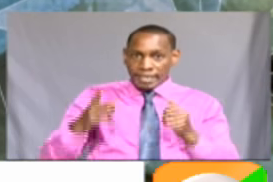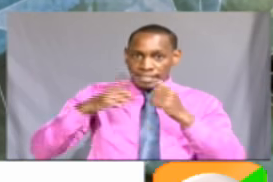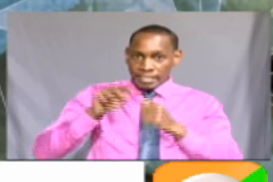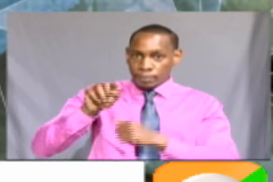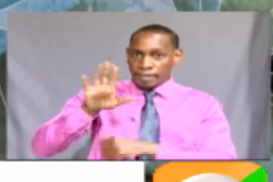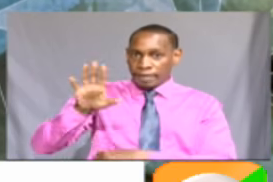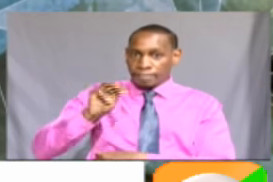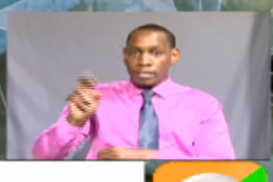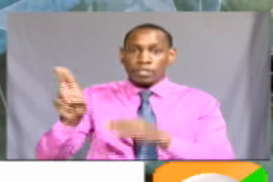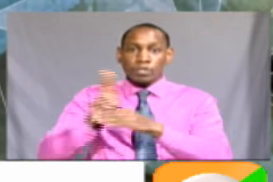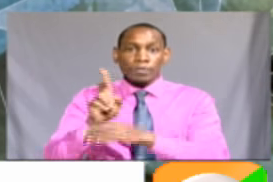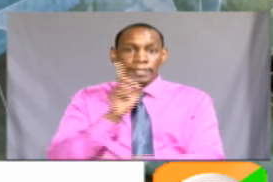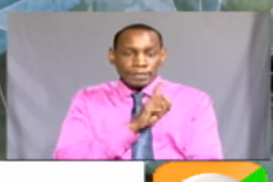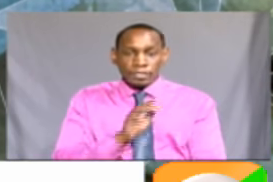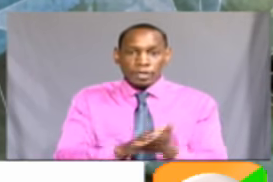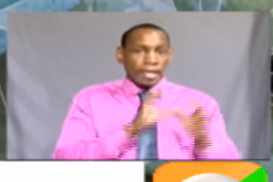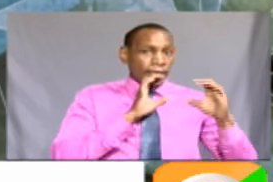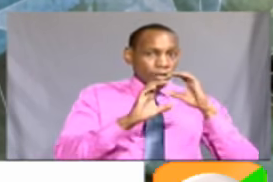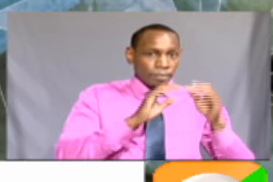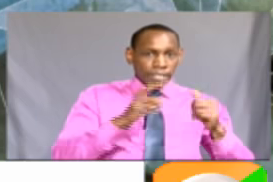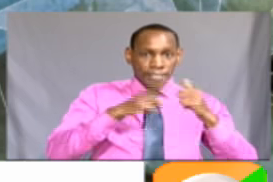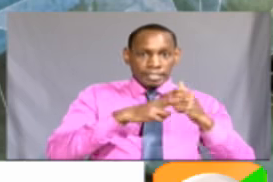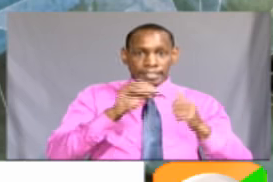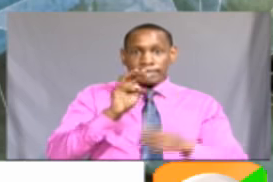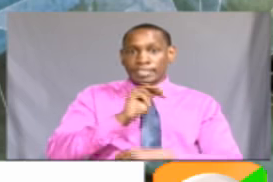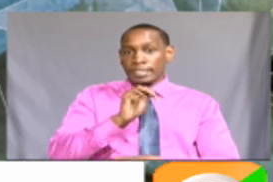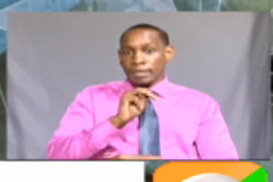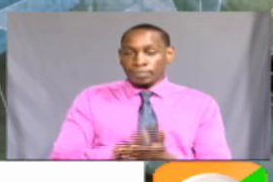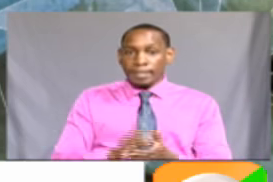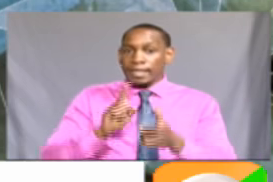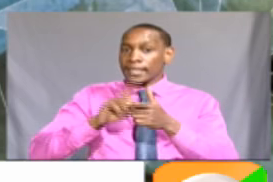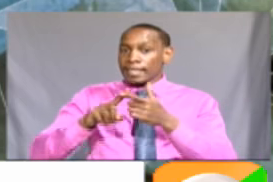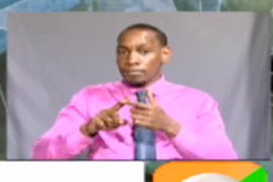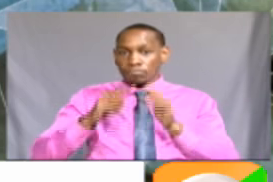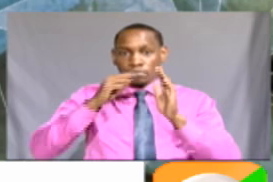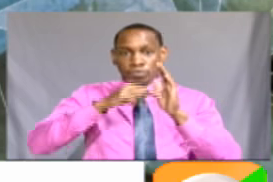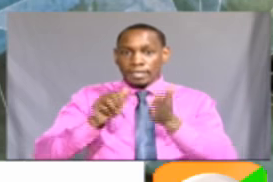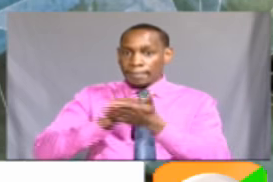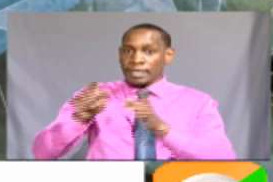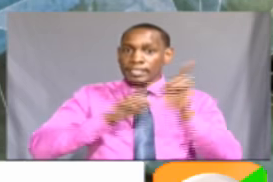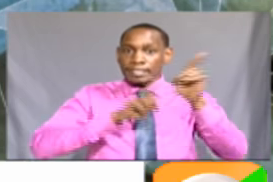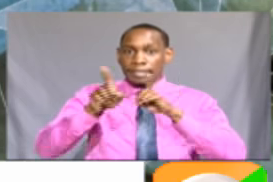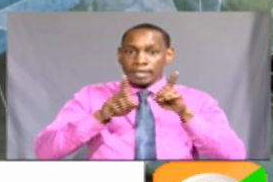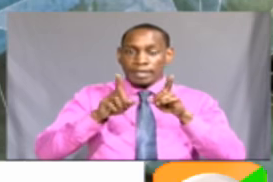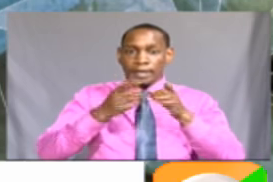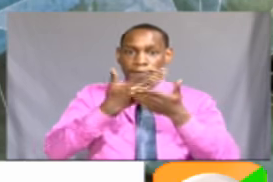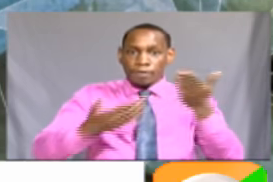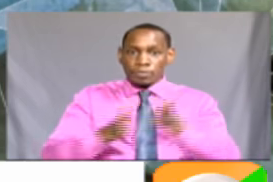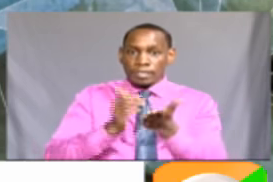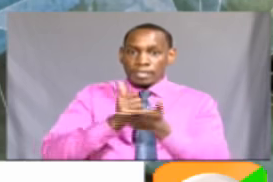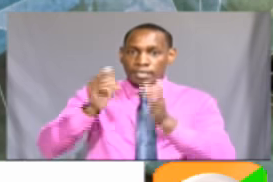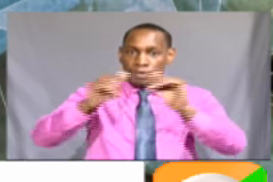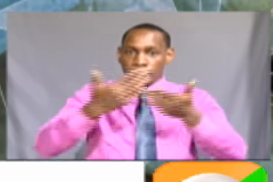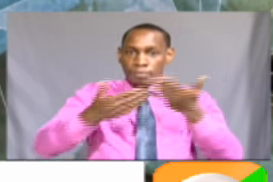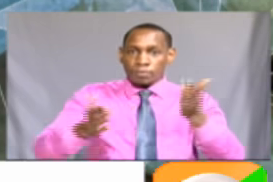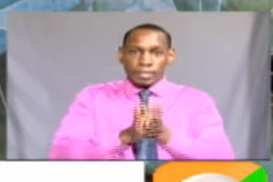6.5 million shillings has been spent. Communications, 70 million shillings. And then there's printing of travelers' forms, quarantine forms,